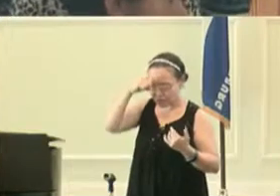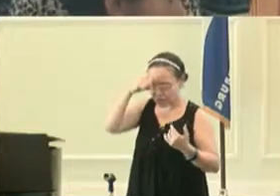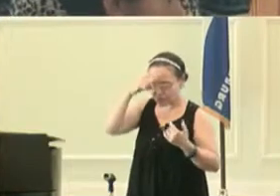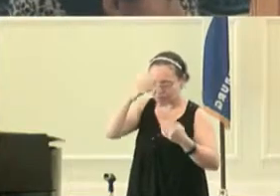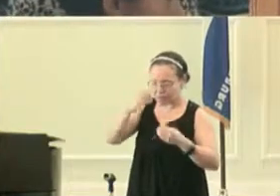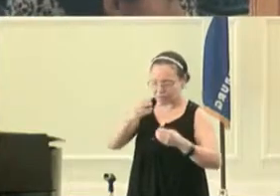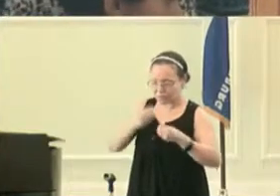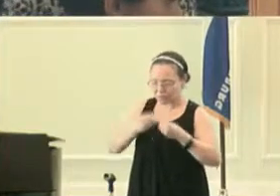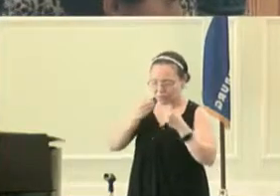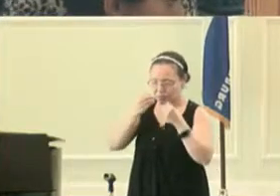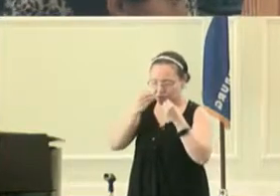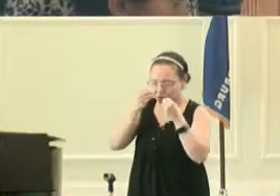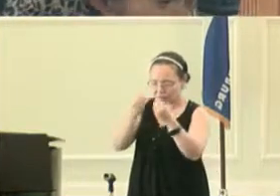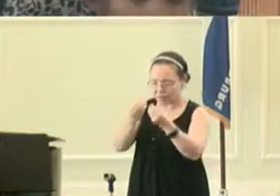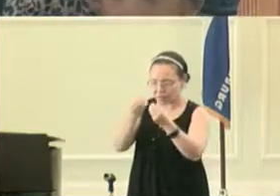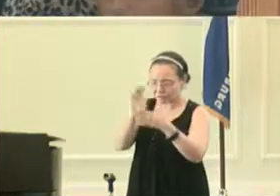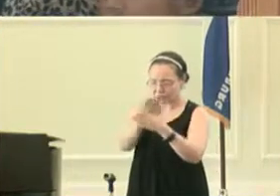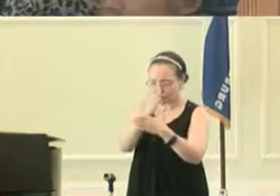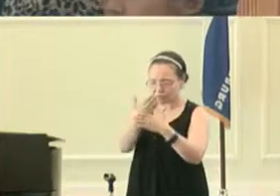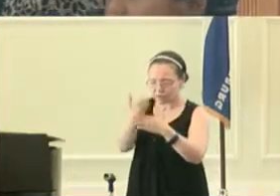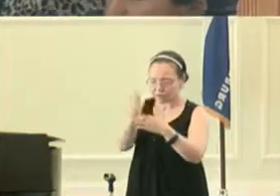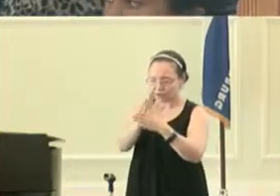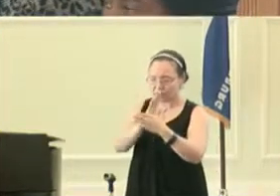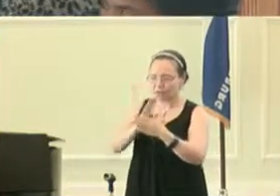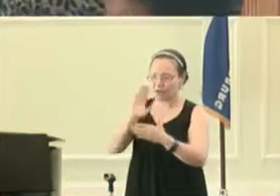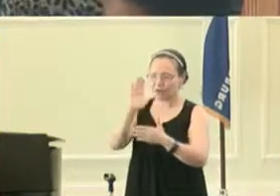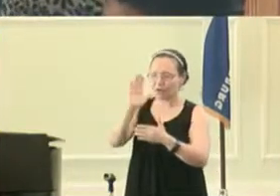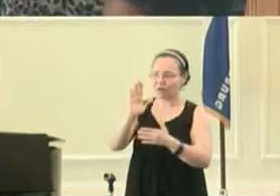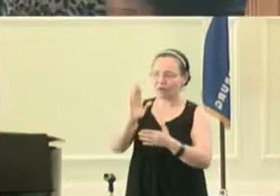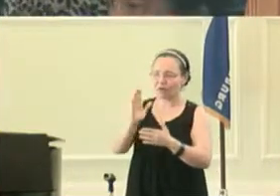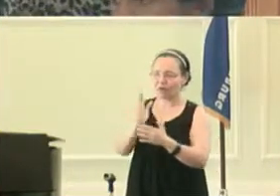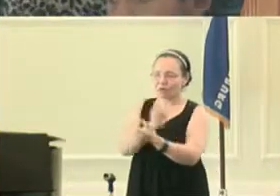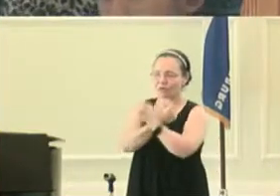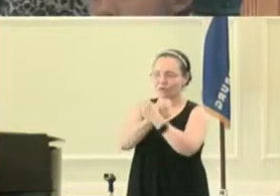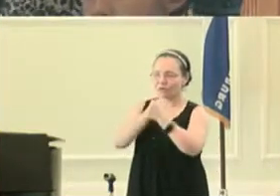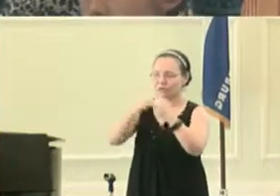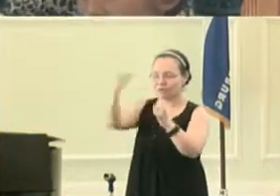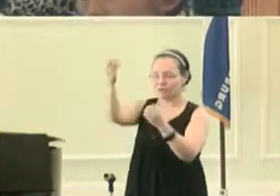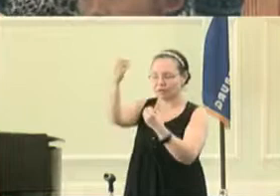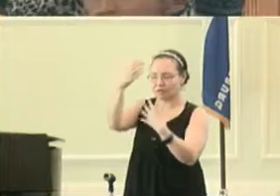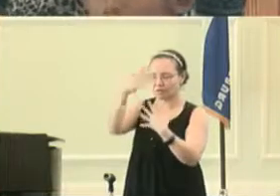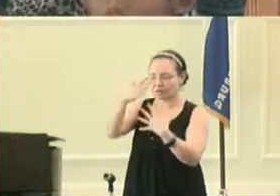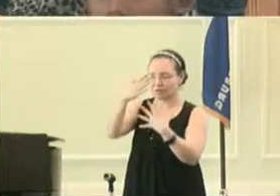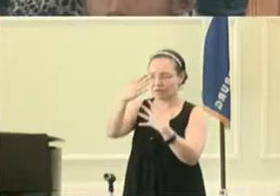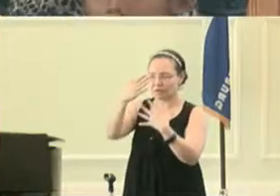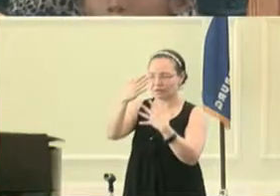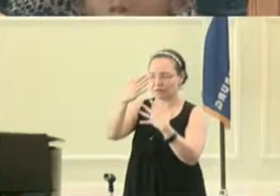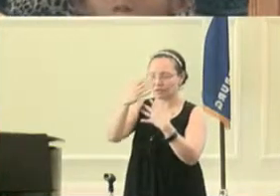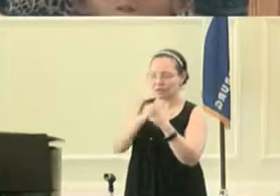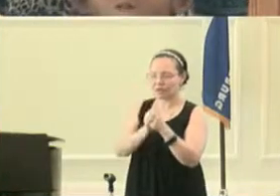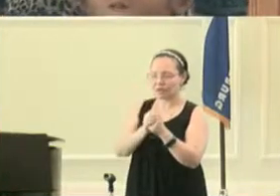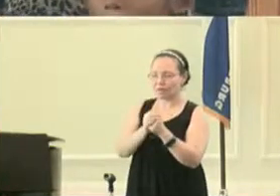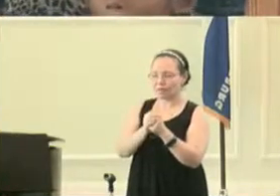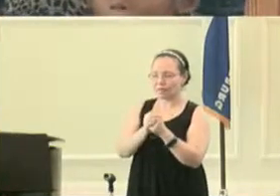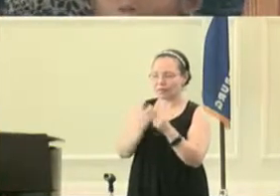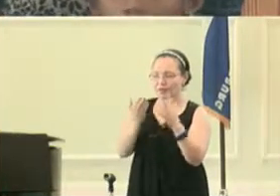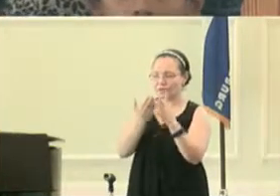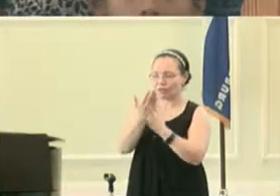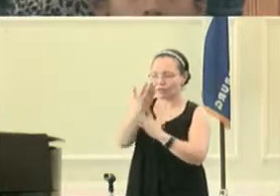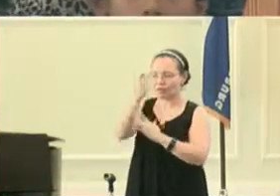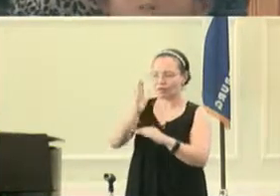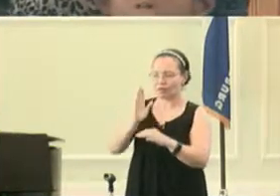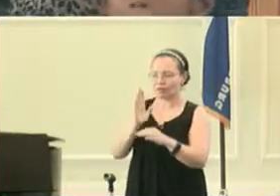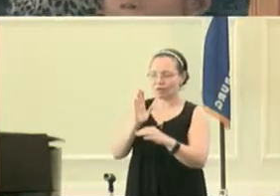hope and saving grace through knowing you, the Master Healer. Thank you for the gift of your Son,